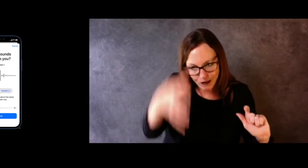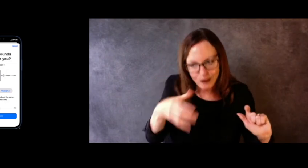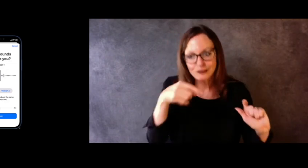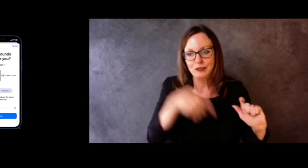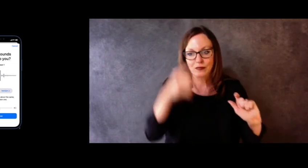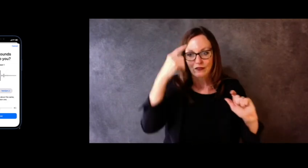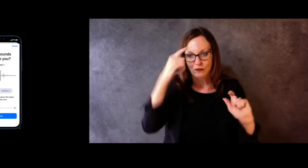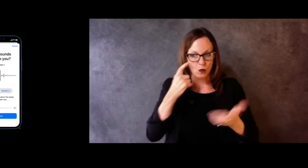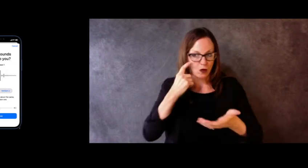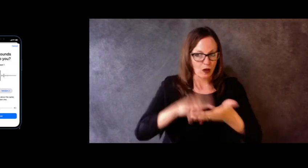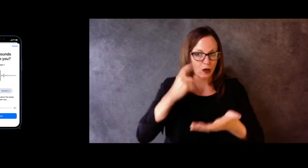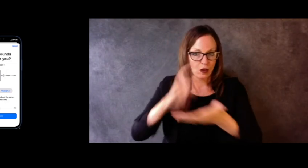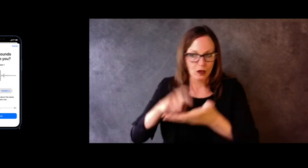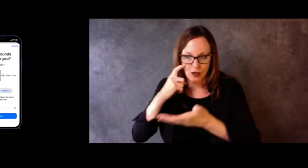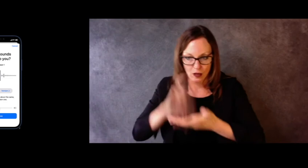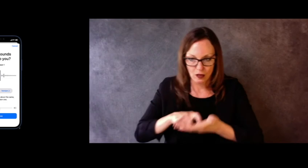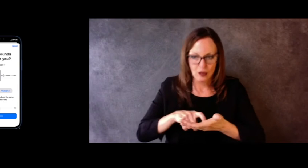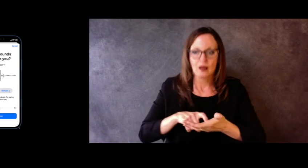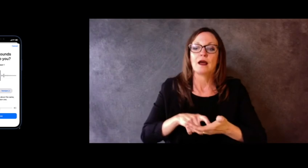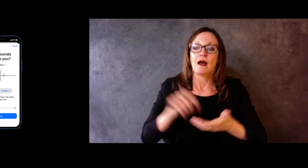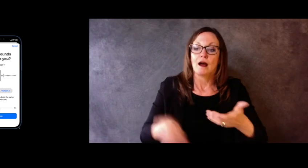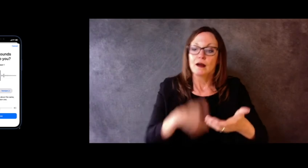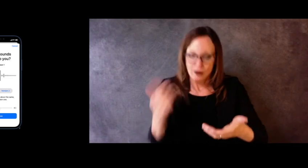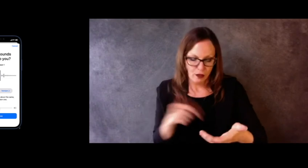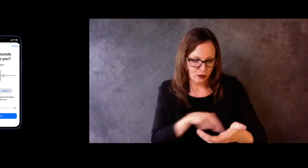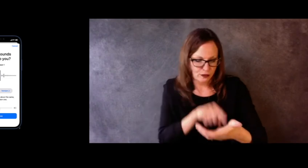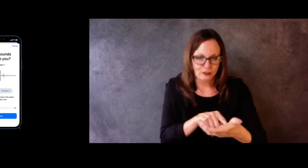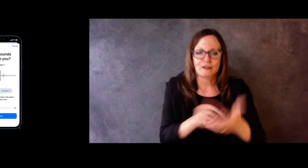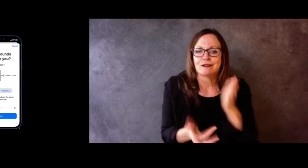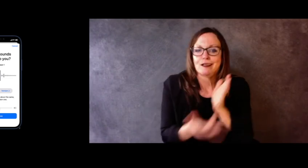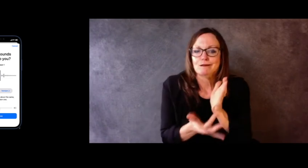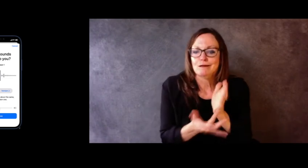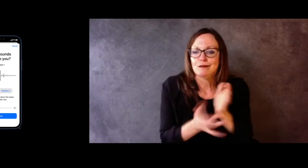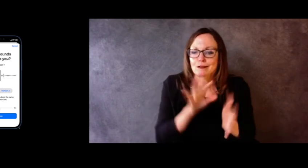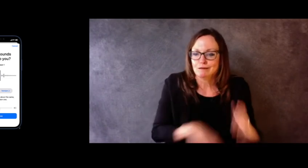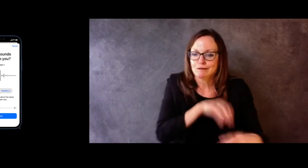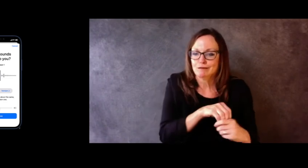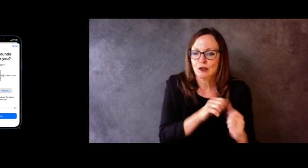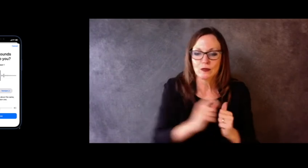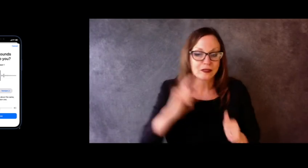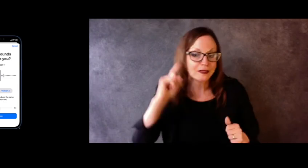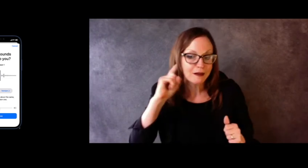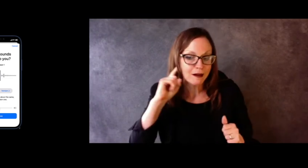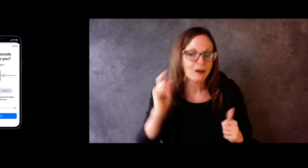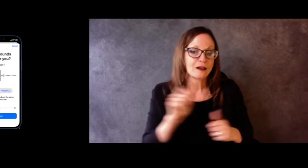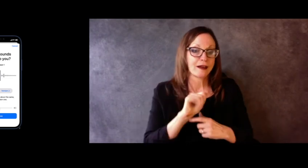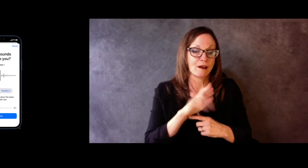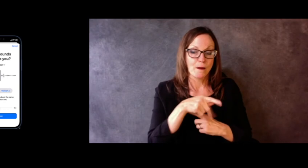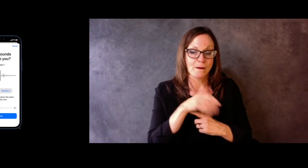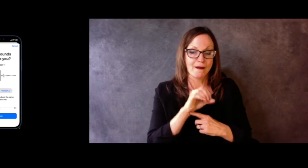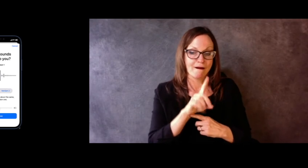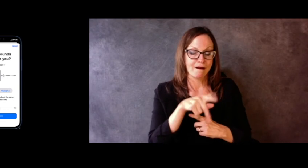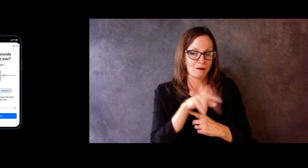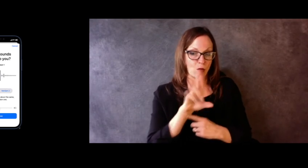phone calls, and more sound crisp and clear. This is available on AirPods Pro, as well as some other models of AirPods and